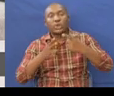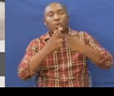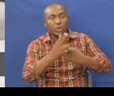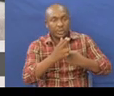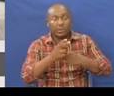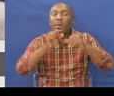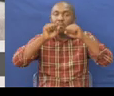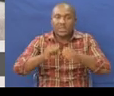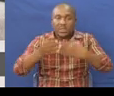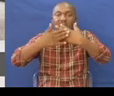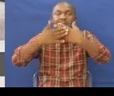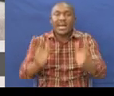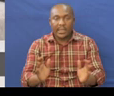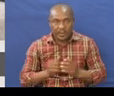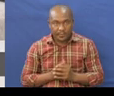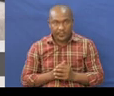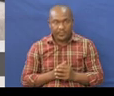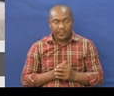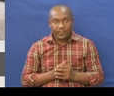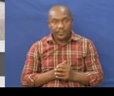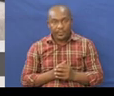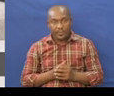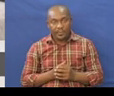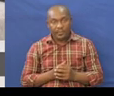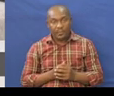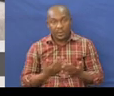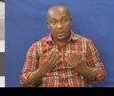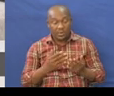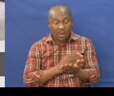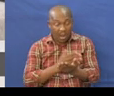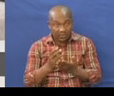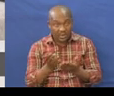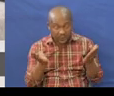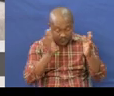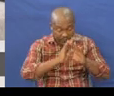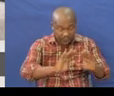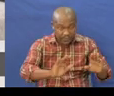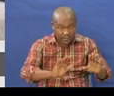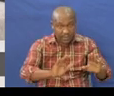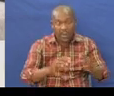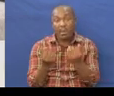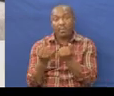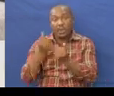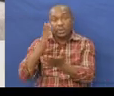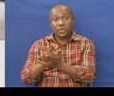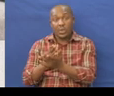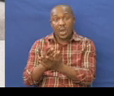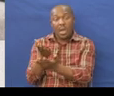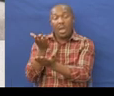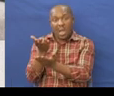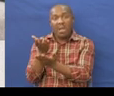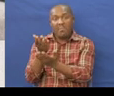So after clarifying the terms and words or phrases with a special meaning, then you have to make sure that the assumptions are